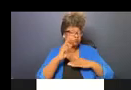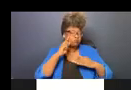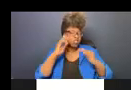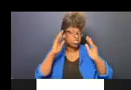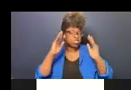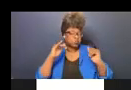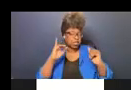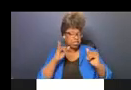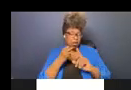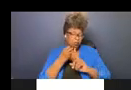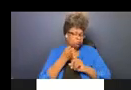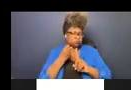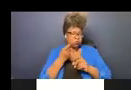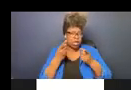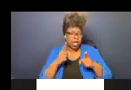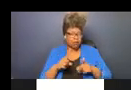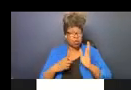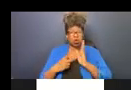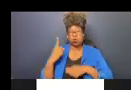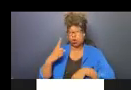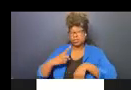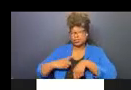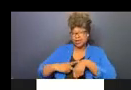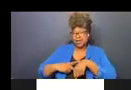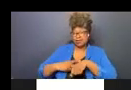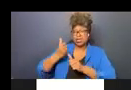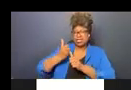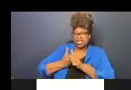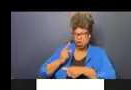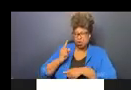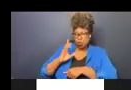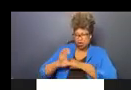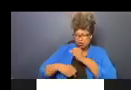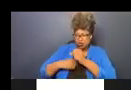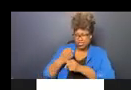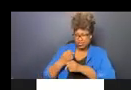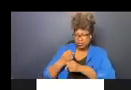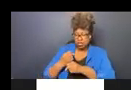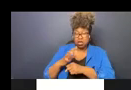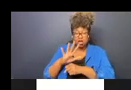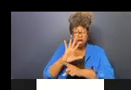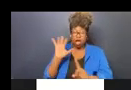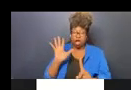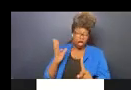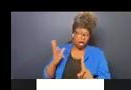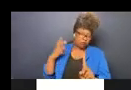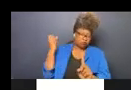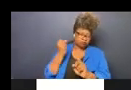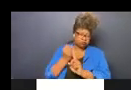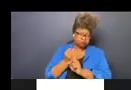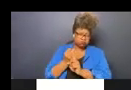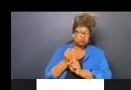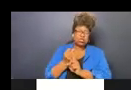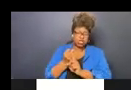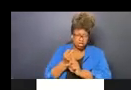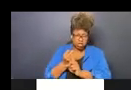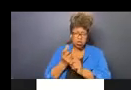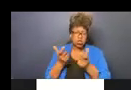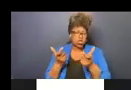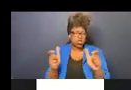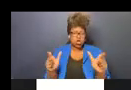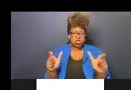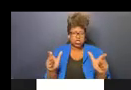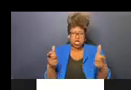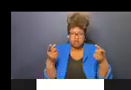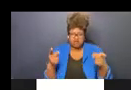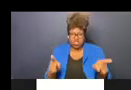100 years. It is a large scale event with a significant amount of rainfall that occurs